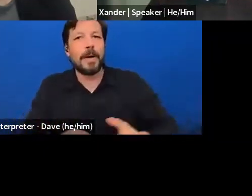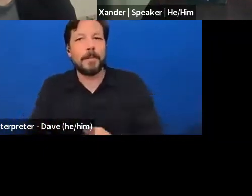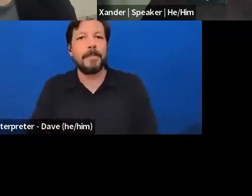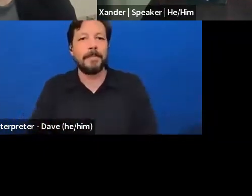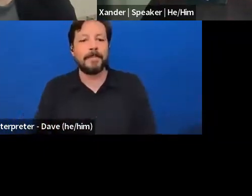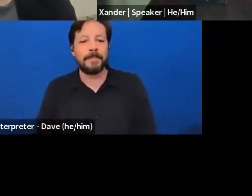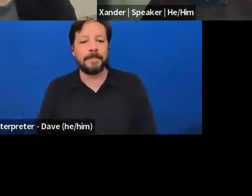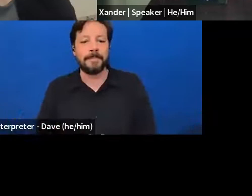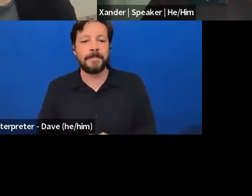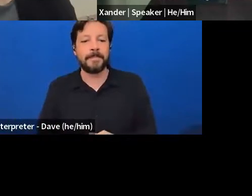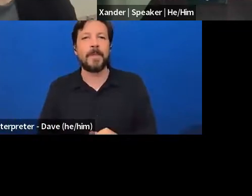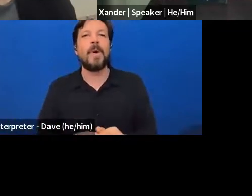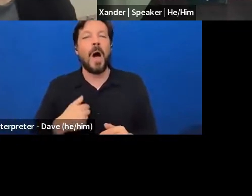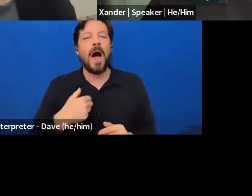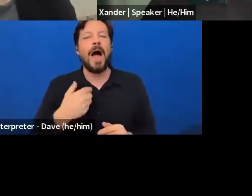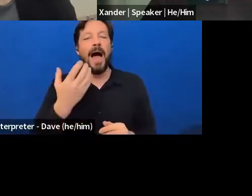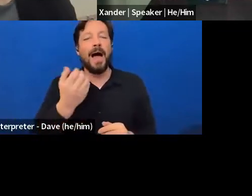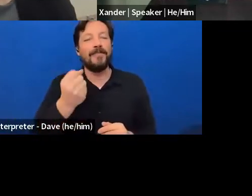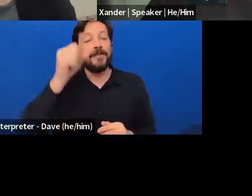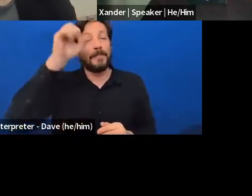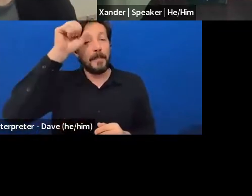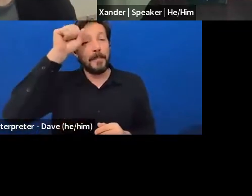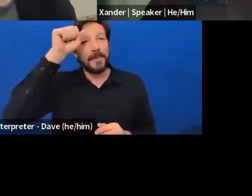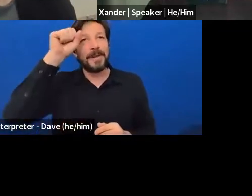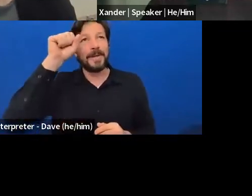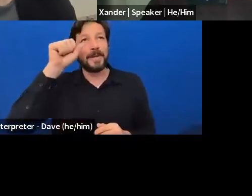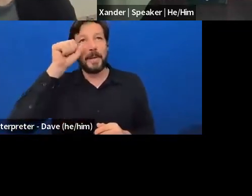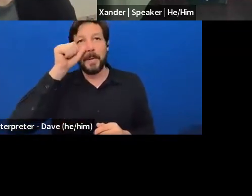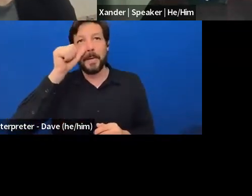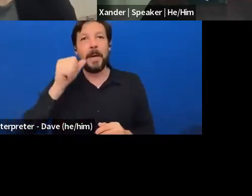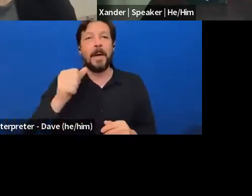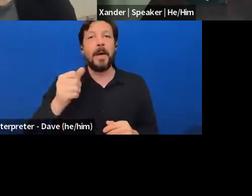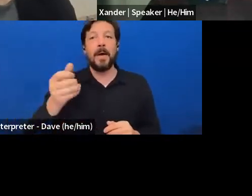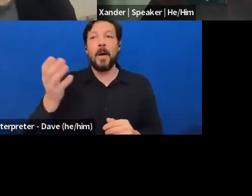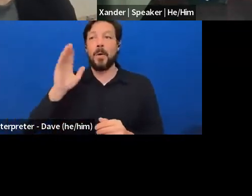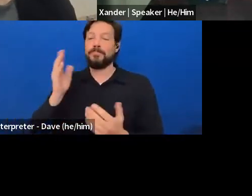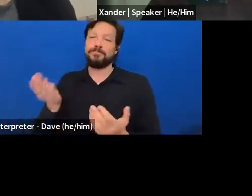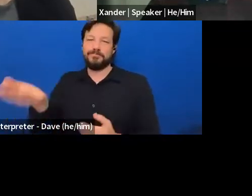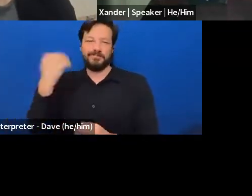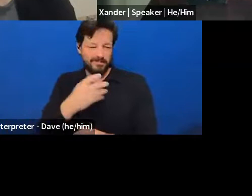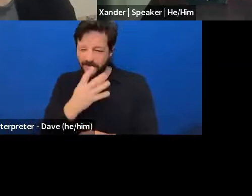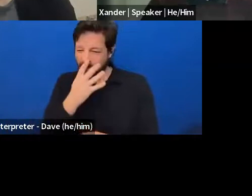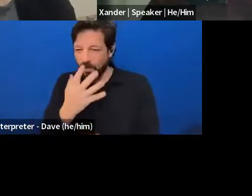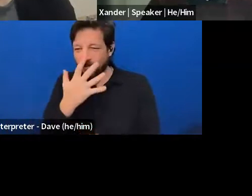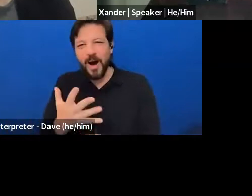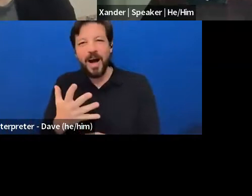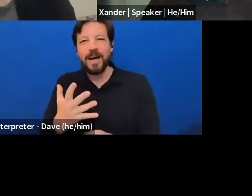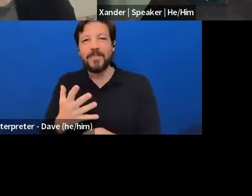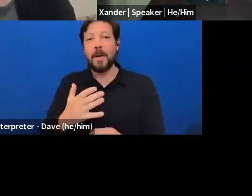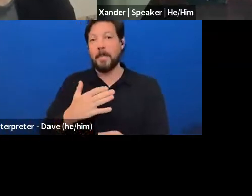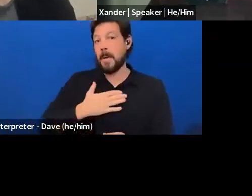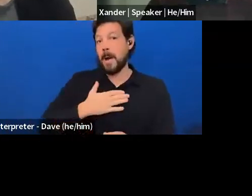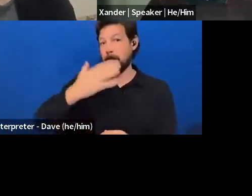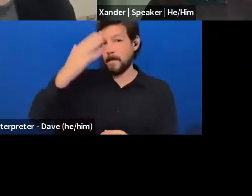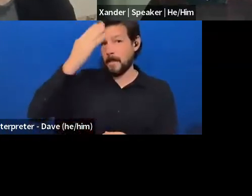my main memory as a kid was my mum, before I started swimming lessons, even as like a 4 or 5-year-old, she taught